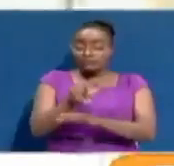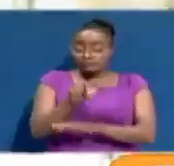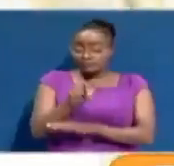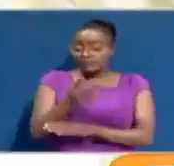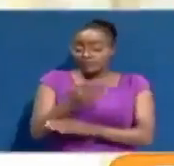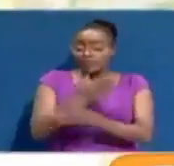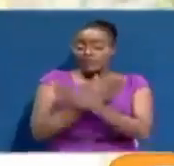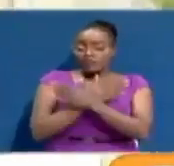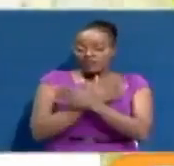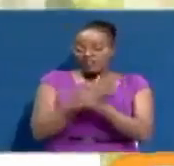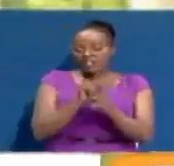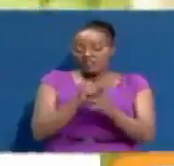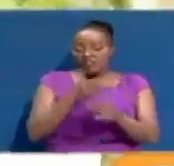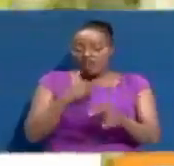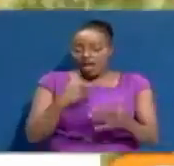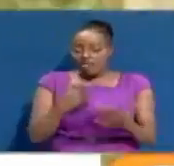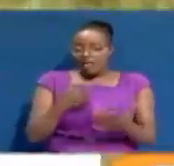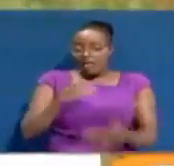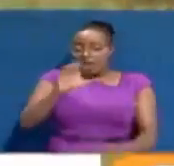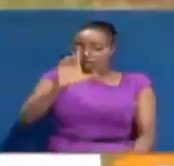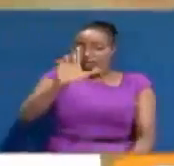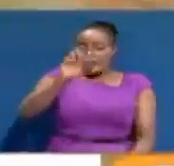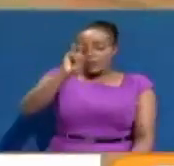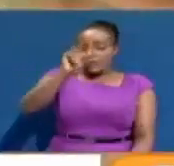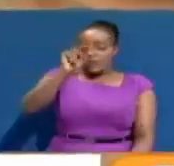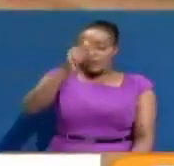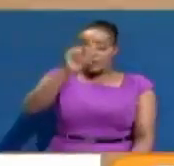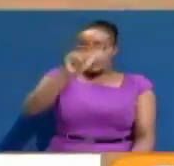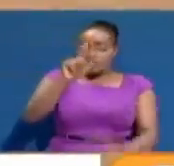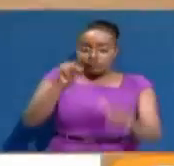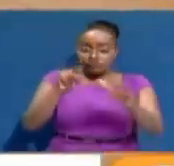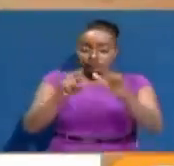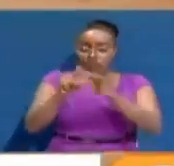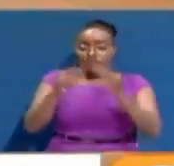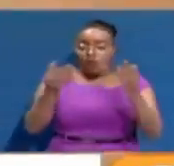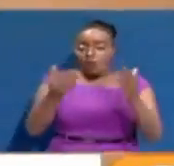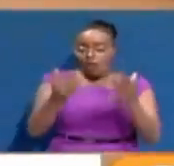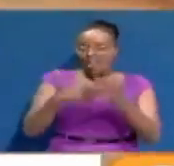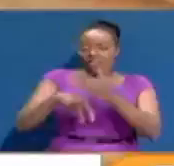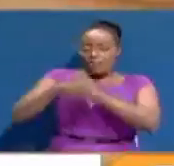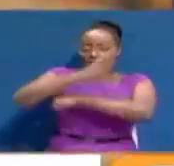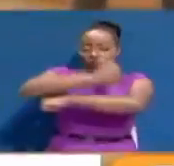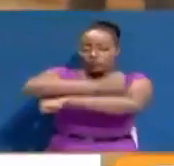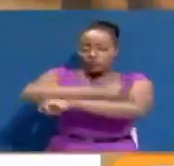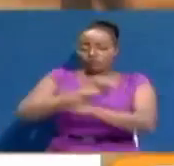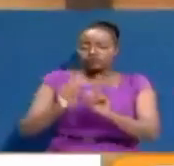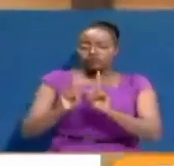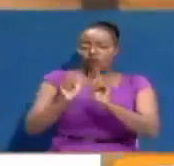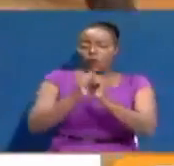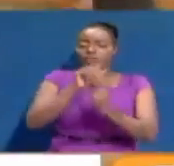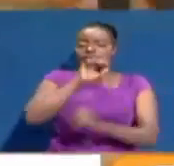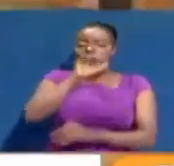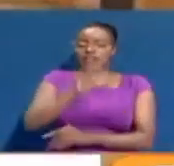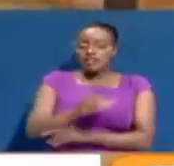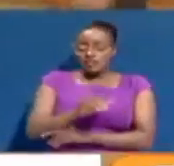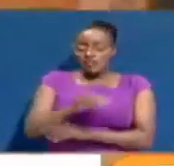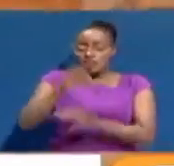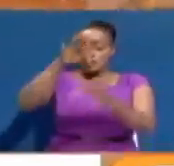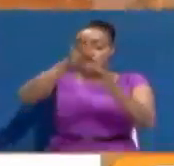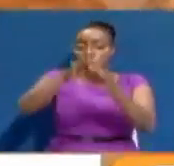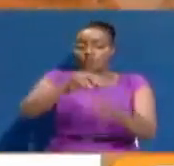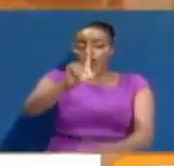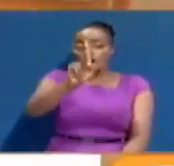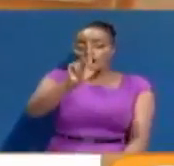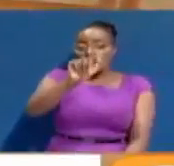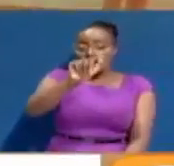Despite her frail disposition, Clementina made her way to Sikusi Primary School in the company of her son to vote in the